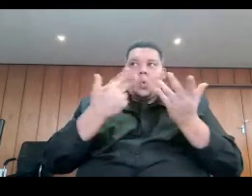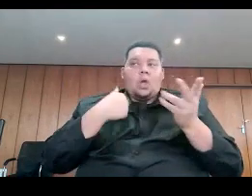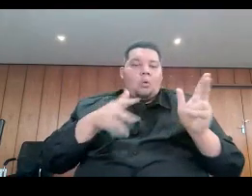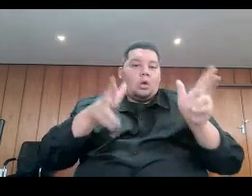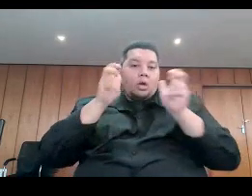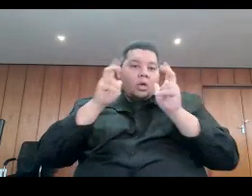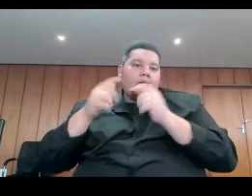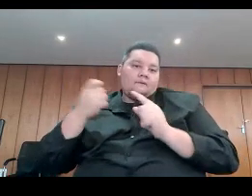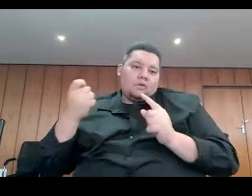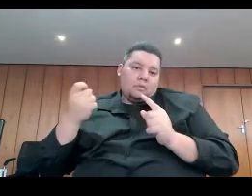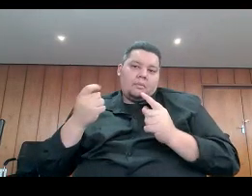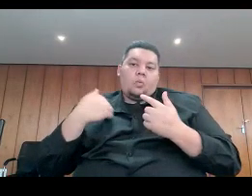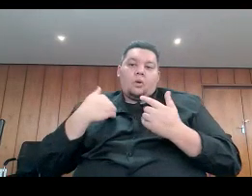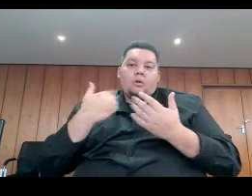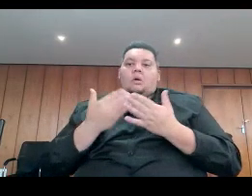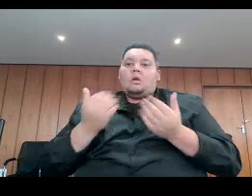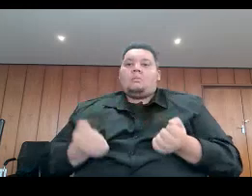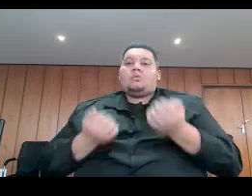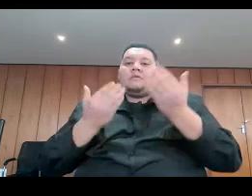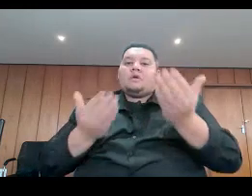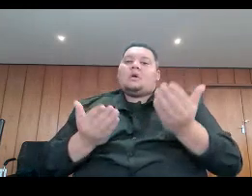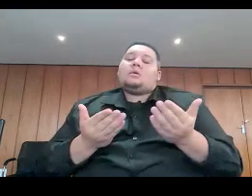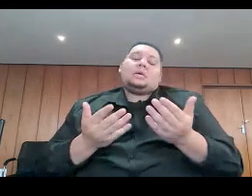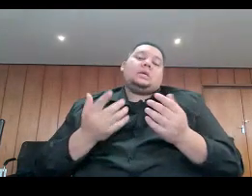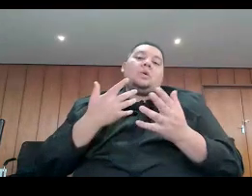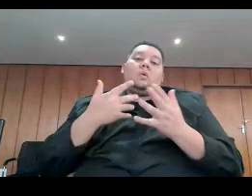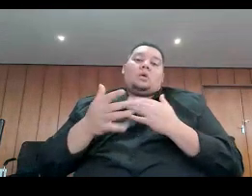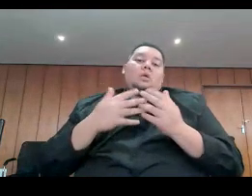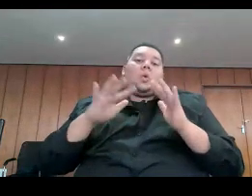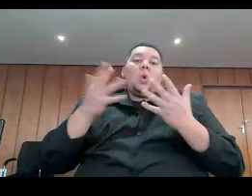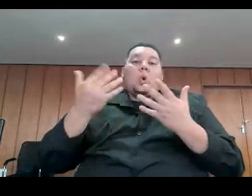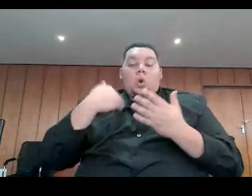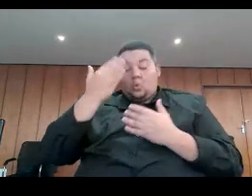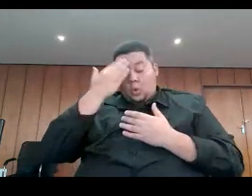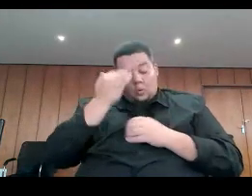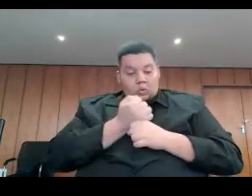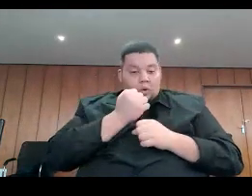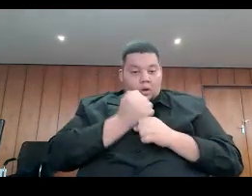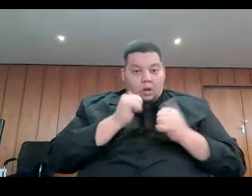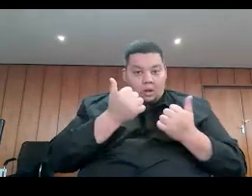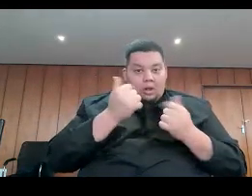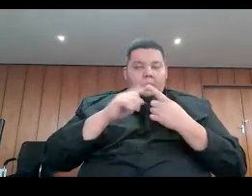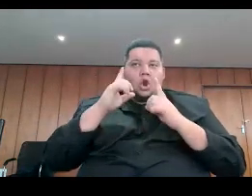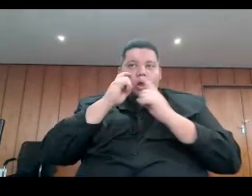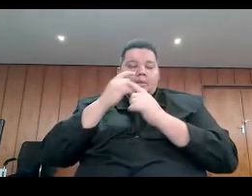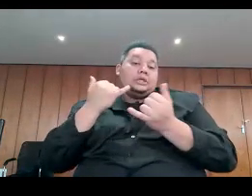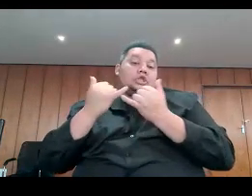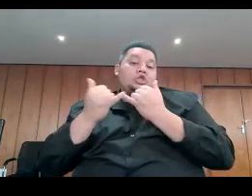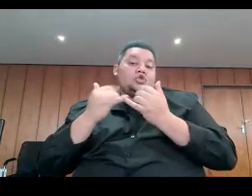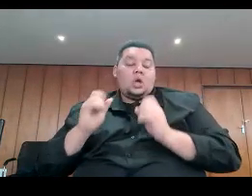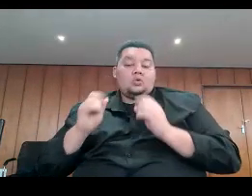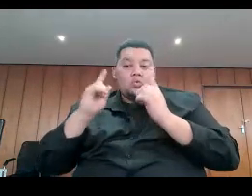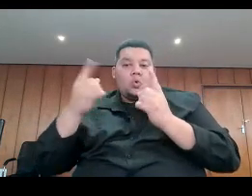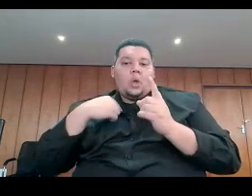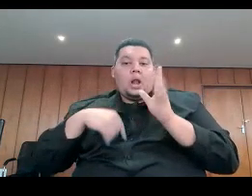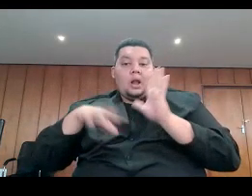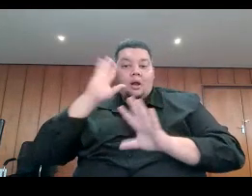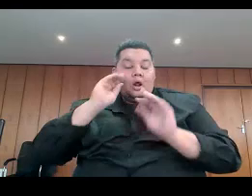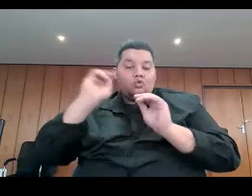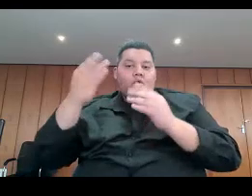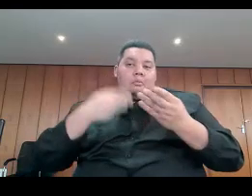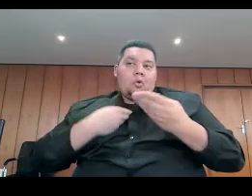now, to provide what we already know works, which is comprehensive sexuality education, where you learn about your